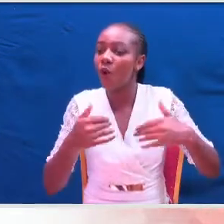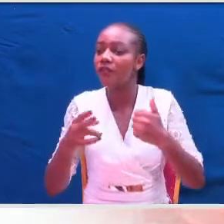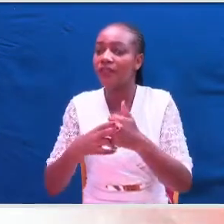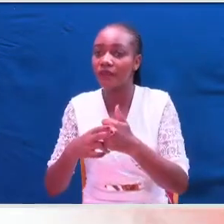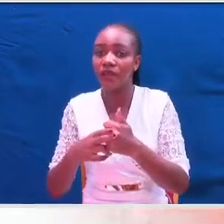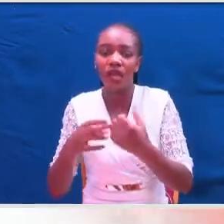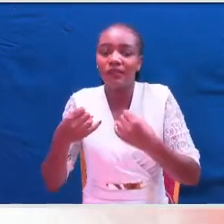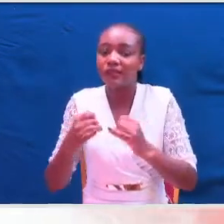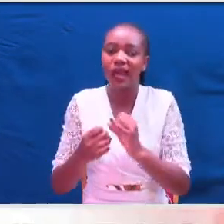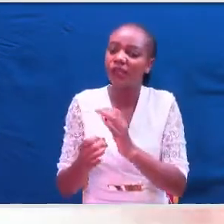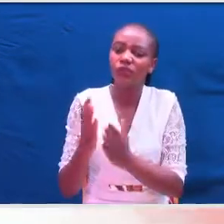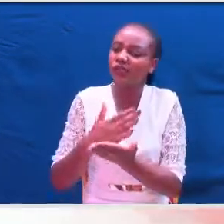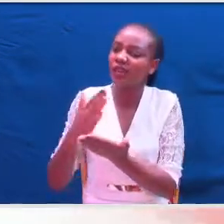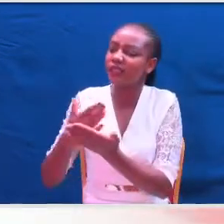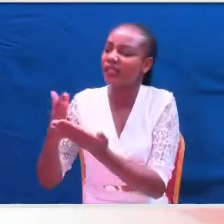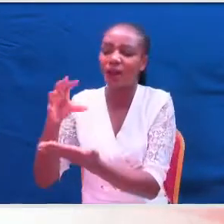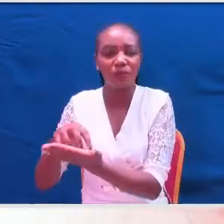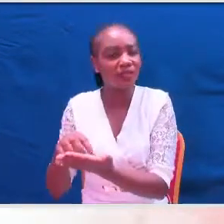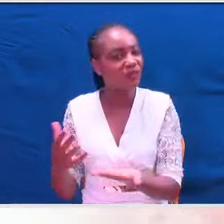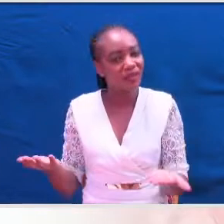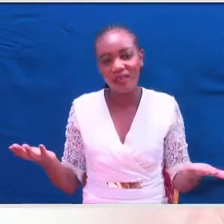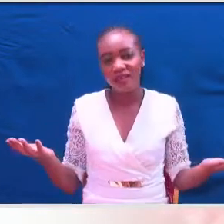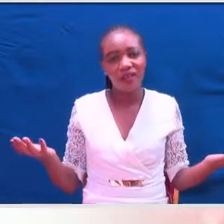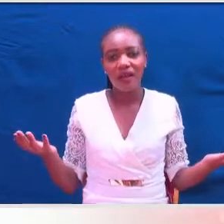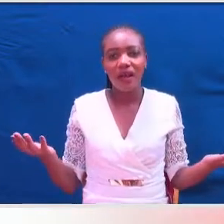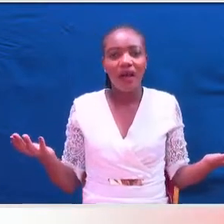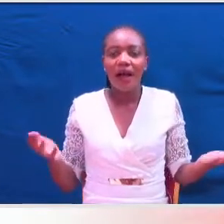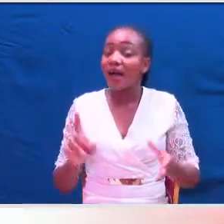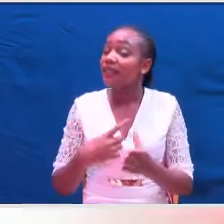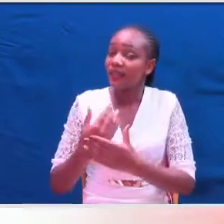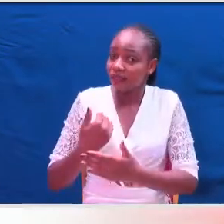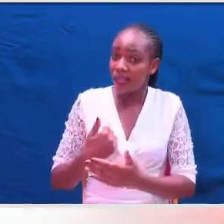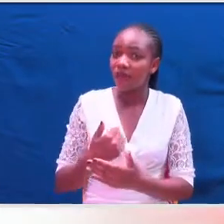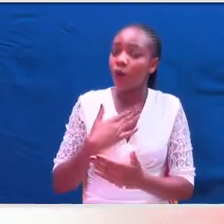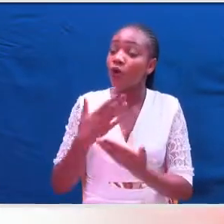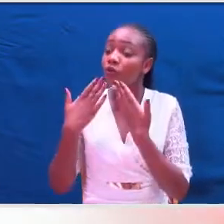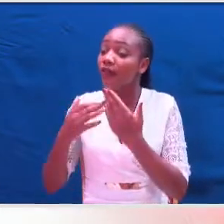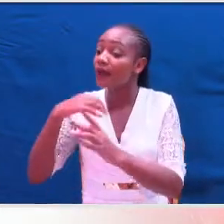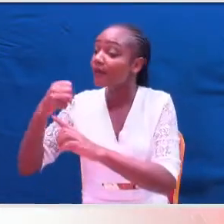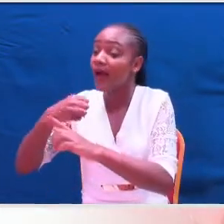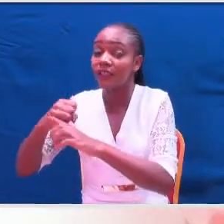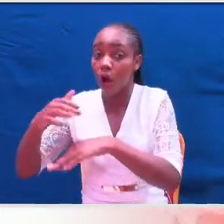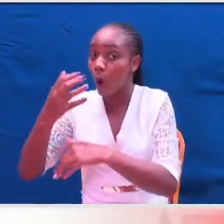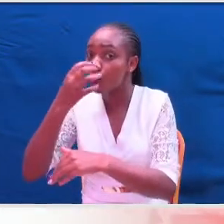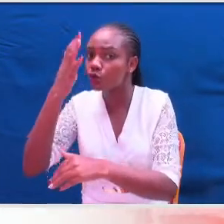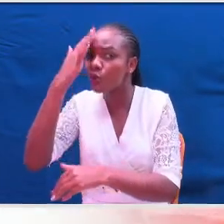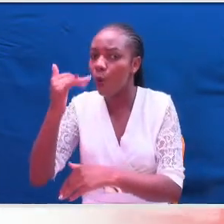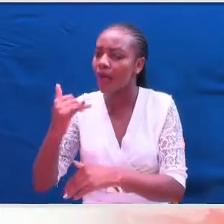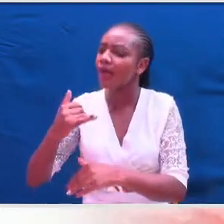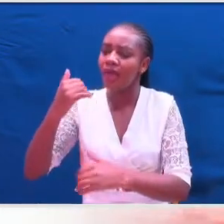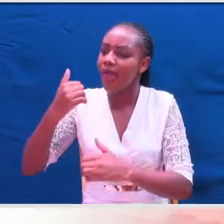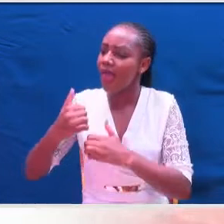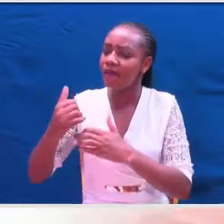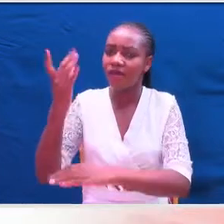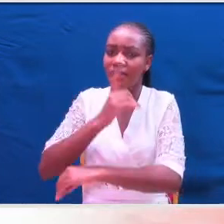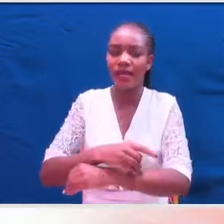wakienda kugawana viti kwenye hoteli. Ile na shukuru hasla ni kwamba yeye, kila siku,